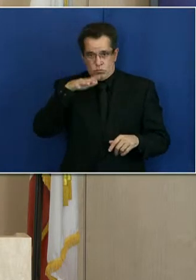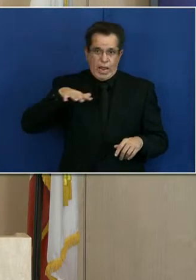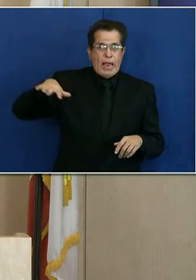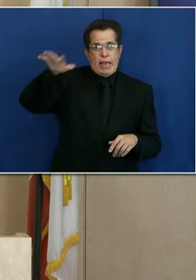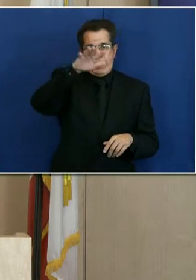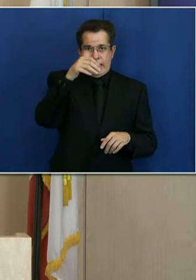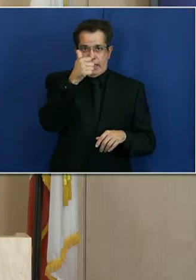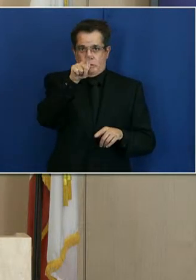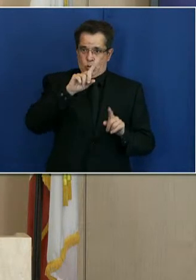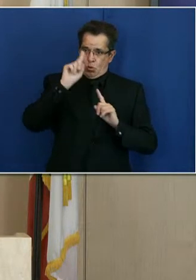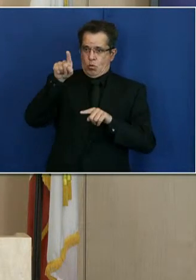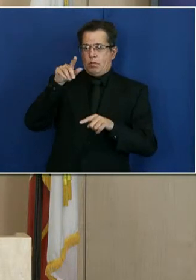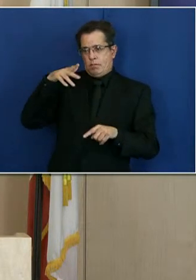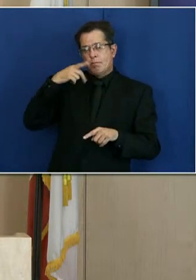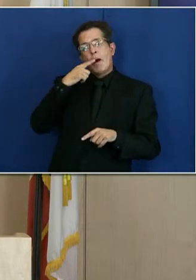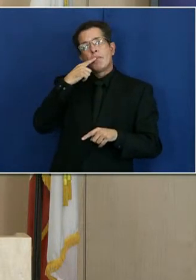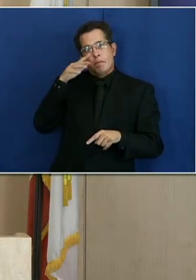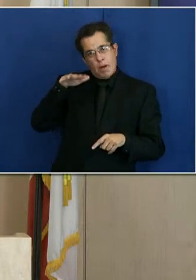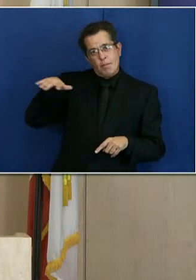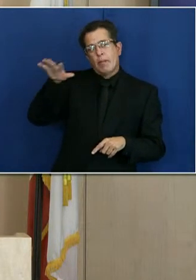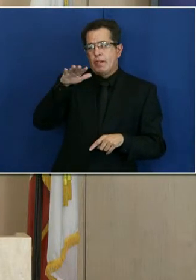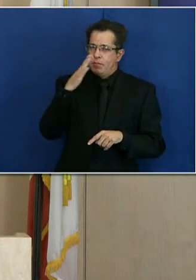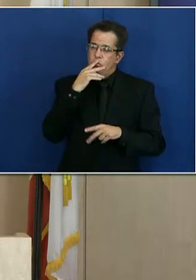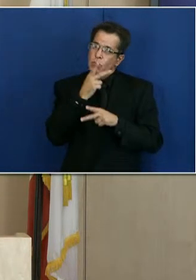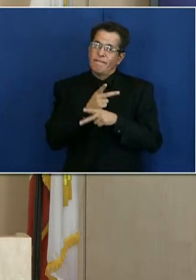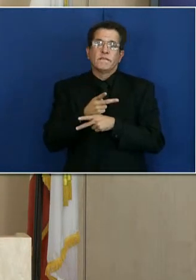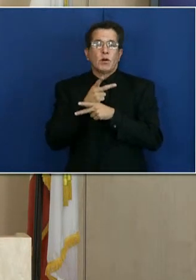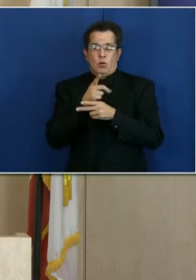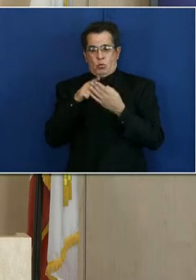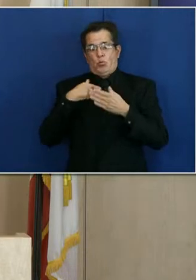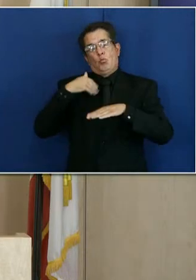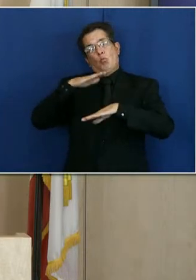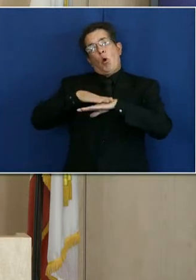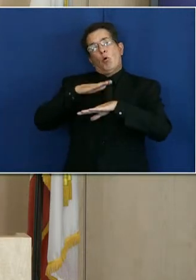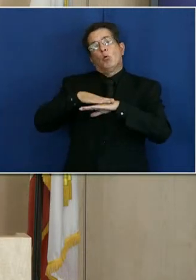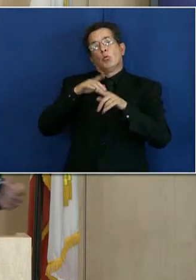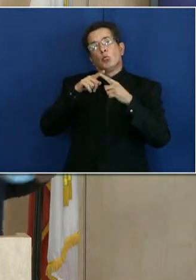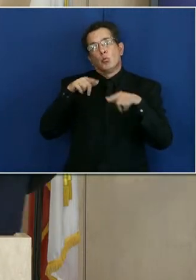public should be taking the precautions that we've been encouraging.